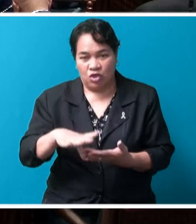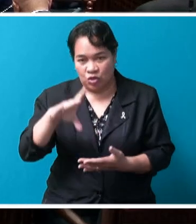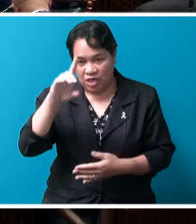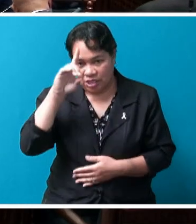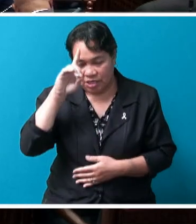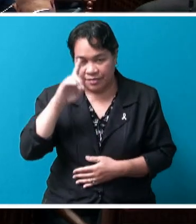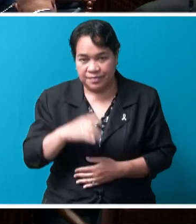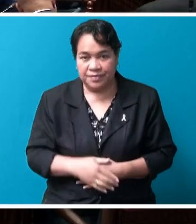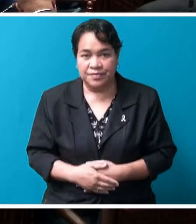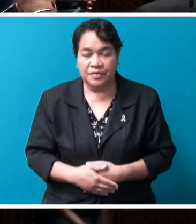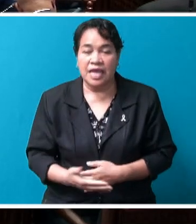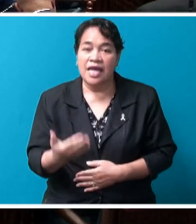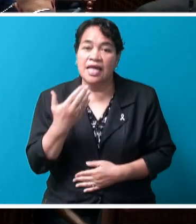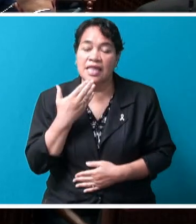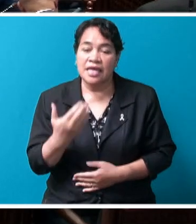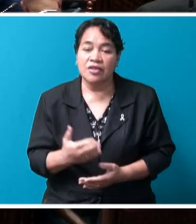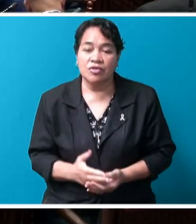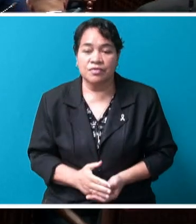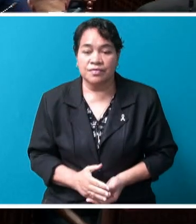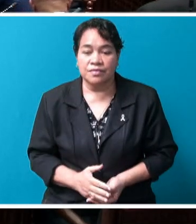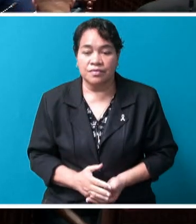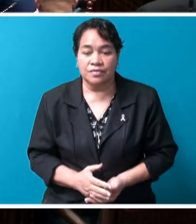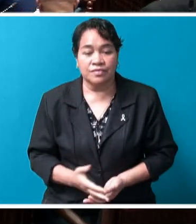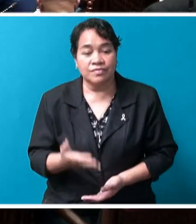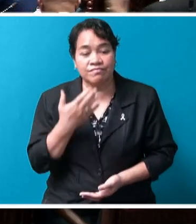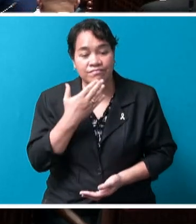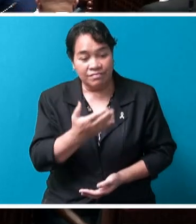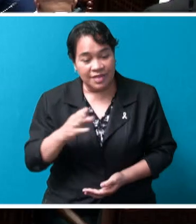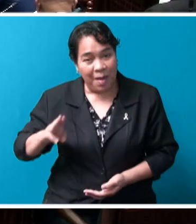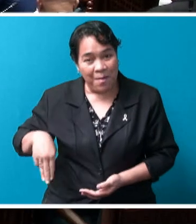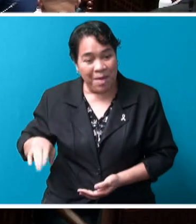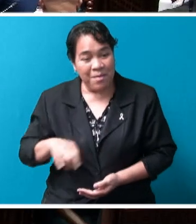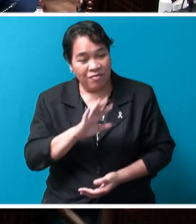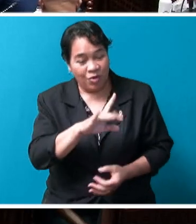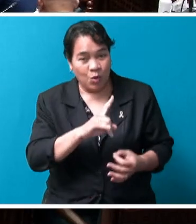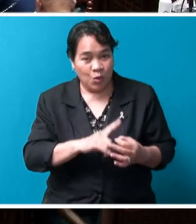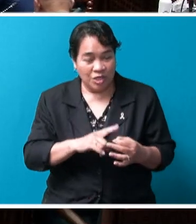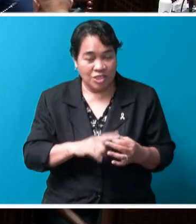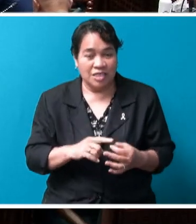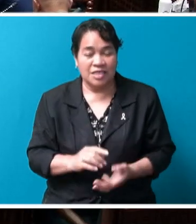Thank you, Mr. Speaker, sir. I thank the honourable member for the question. I just wanted to